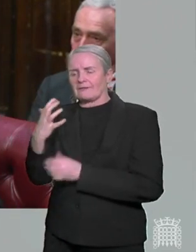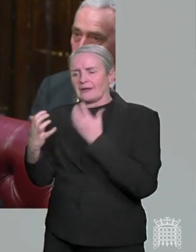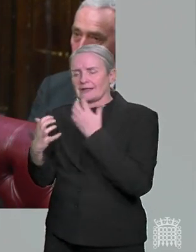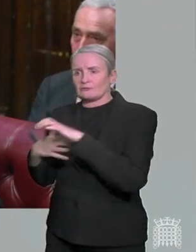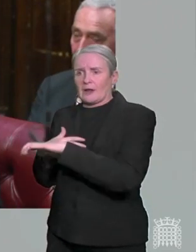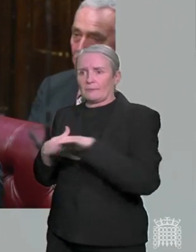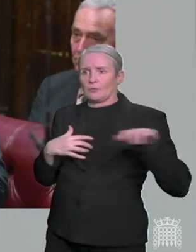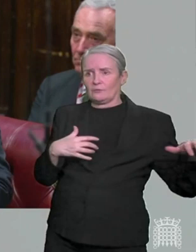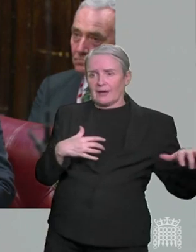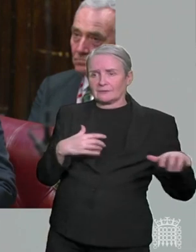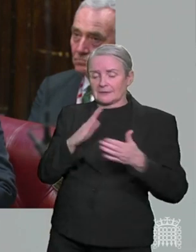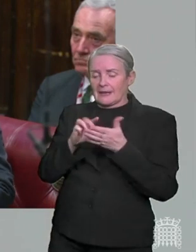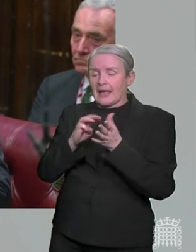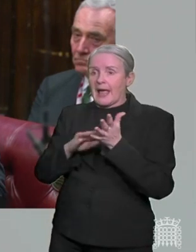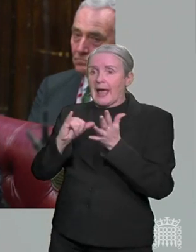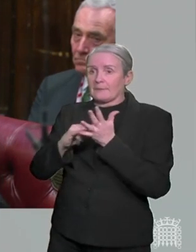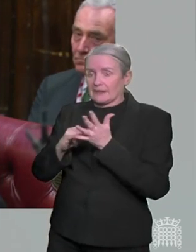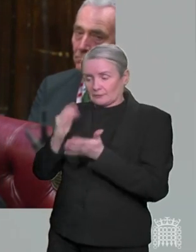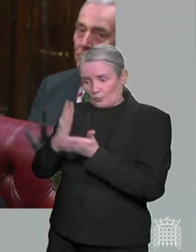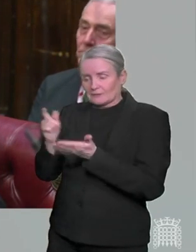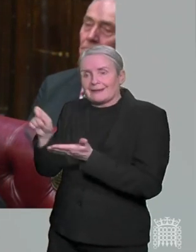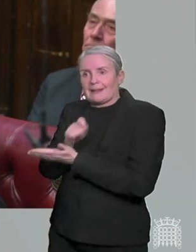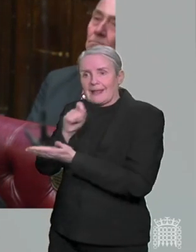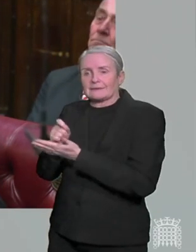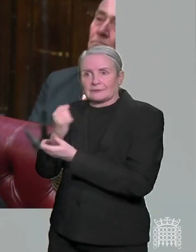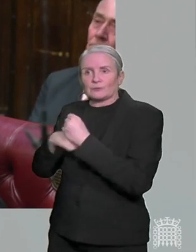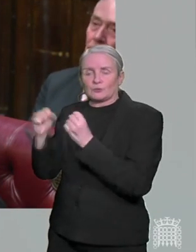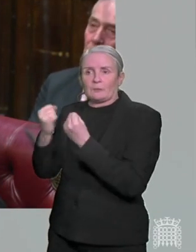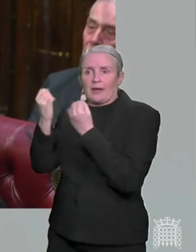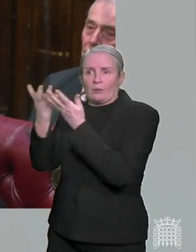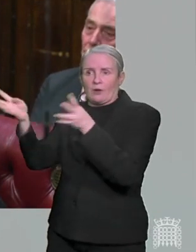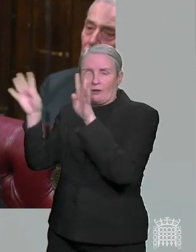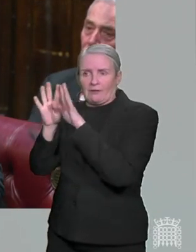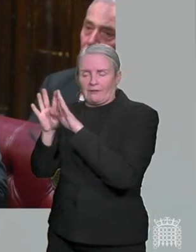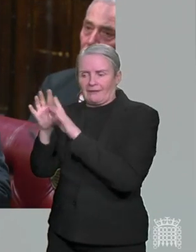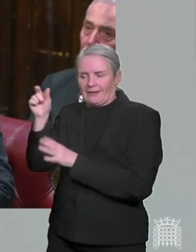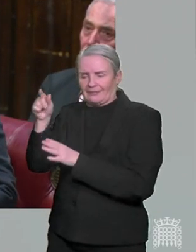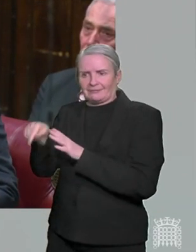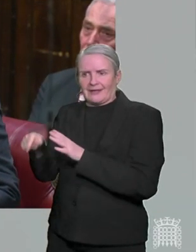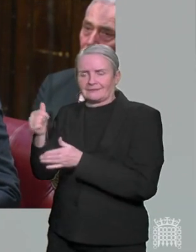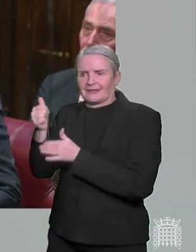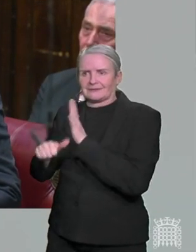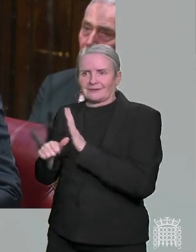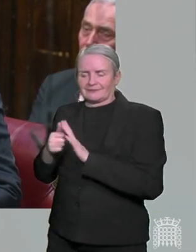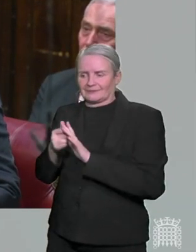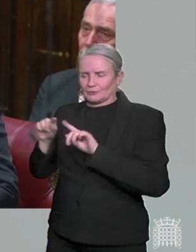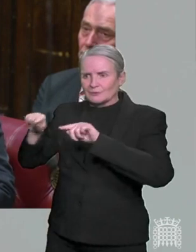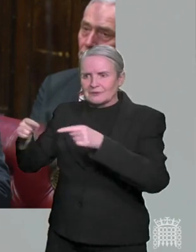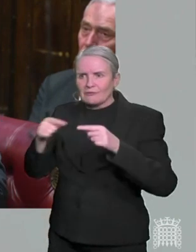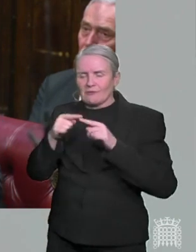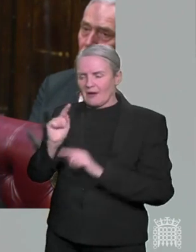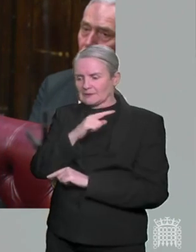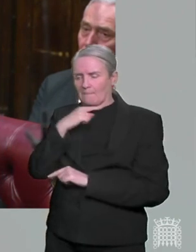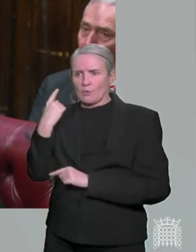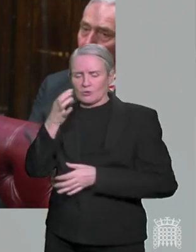to power. And having been elected to power, it proceeded to terrorise and then murder its political opponents.